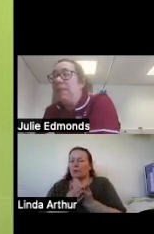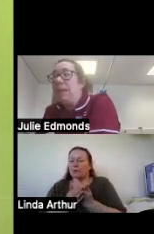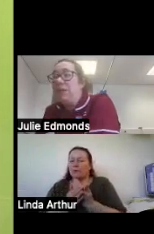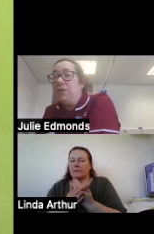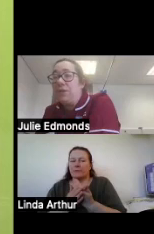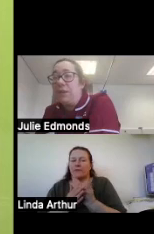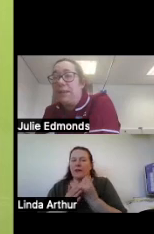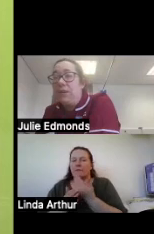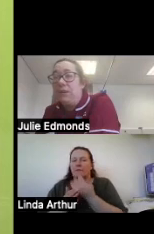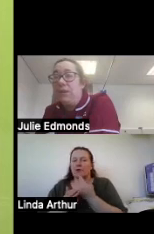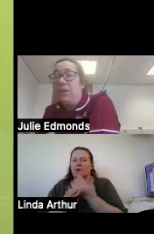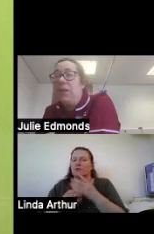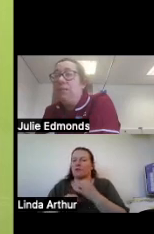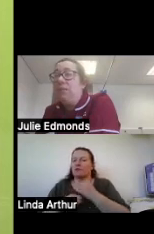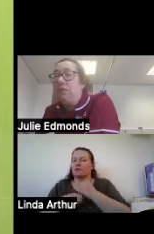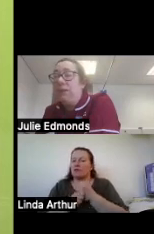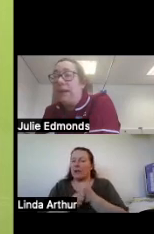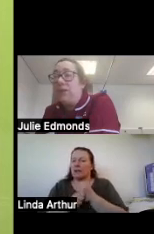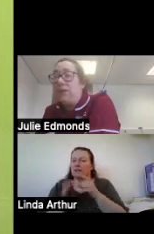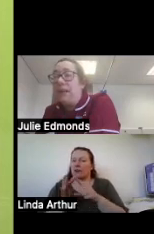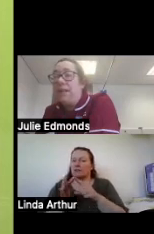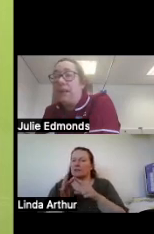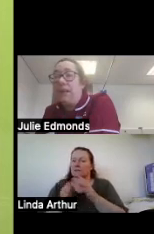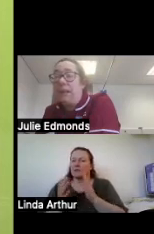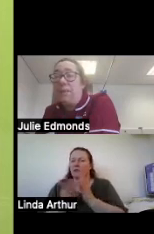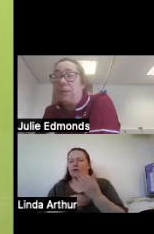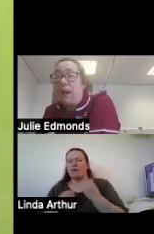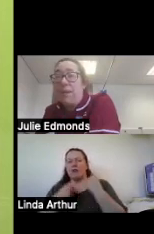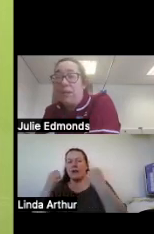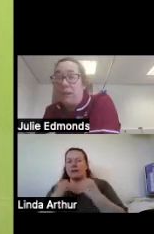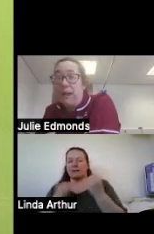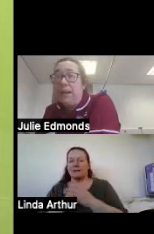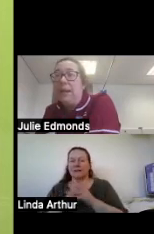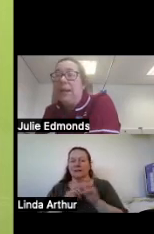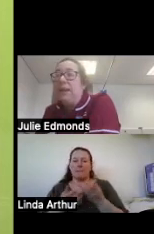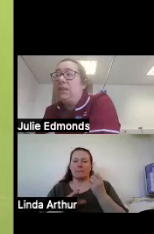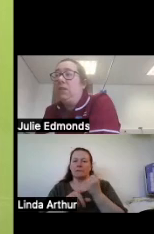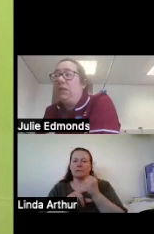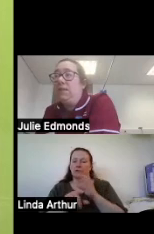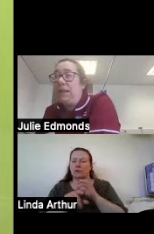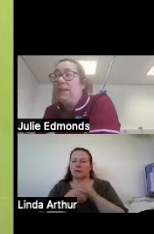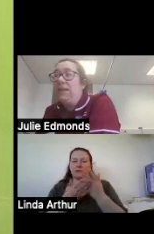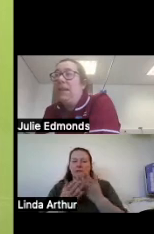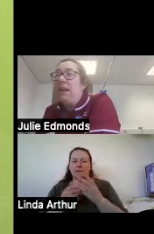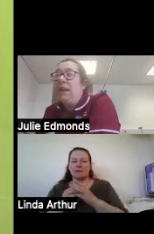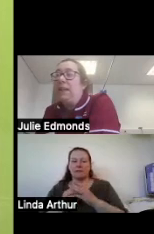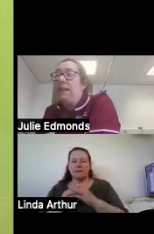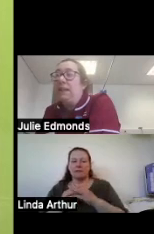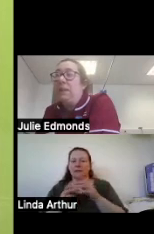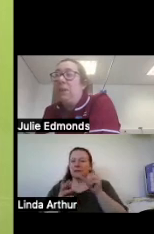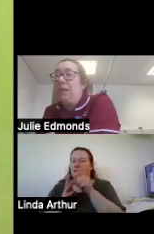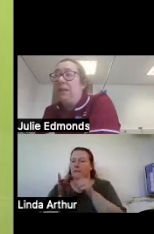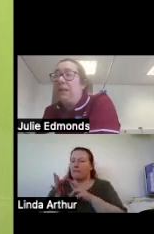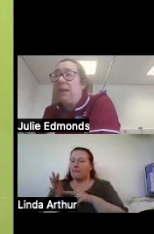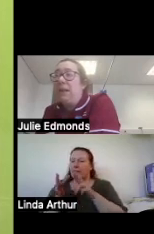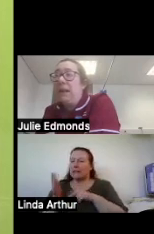that can be used for stress incontinence during exercise, and it can be prescribed by the GP. It's called a Devine, and it can